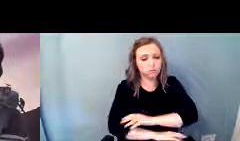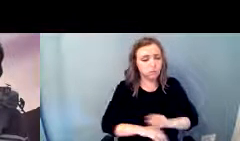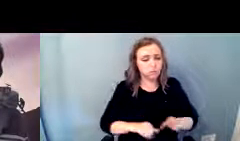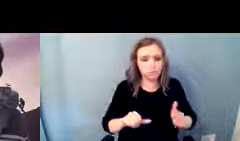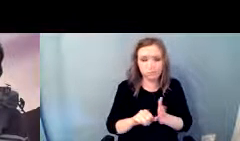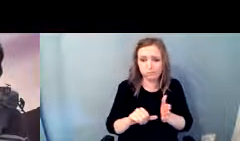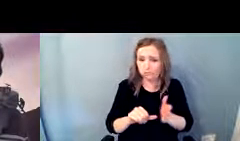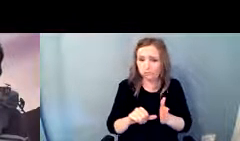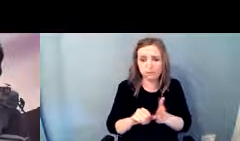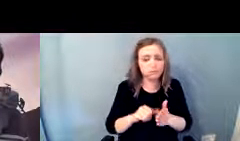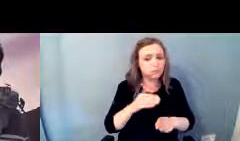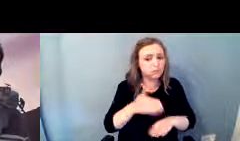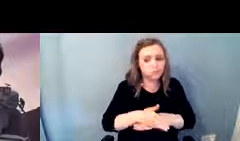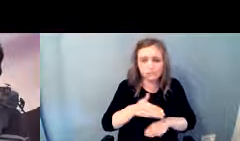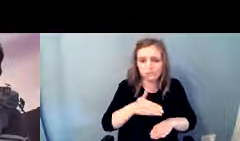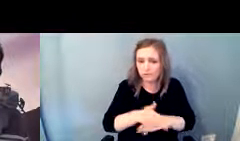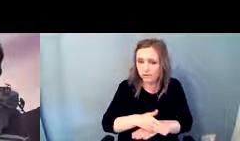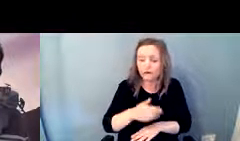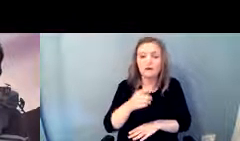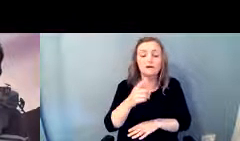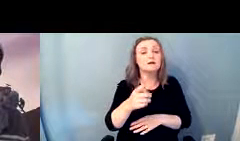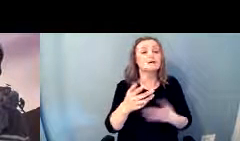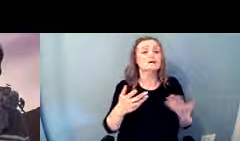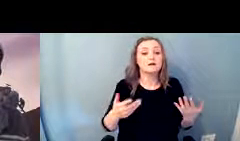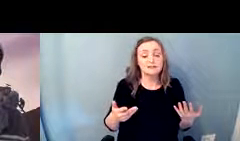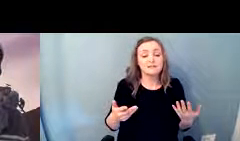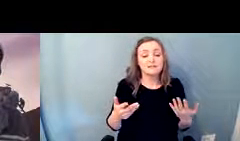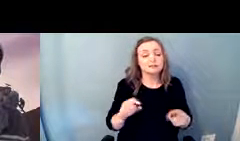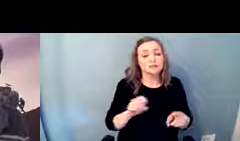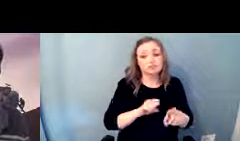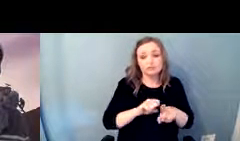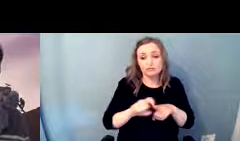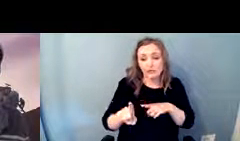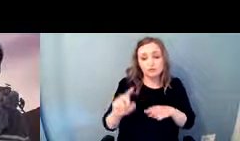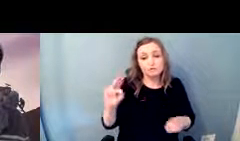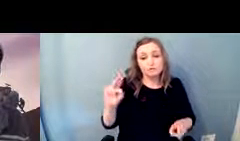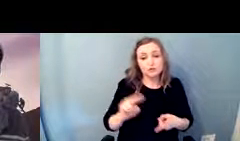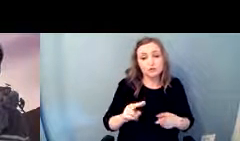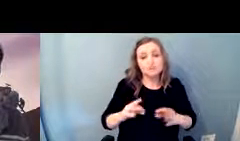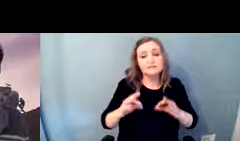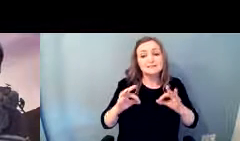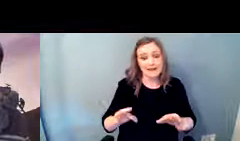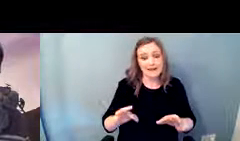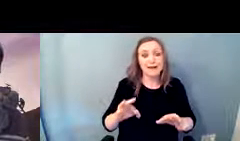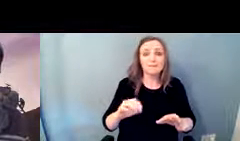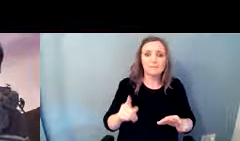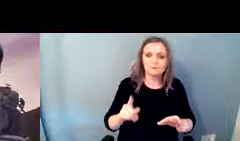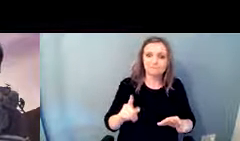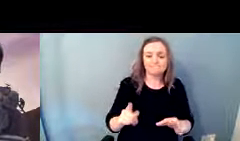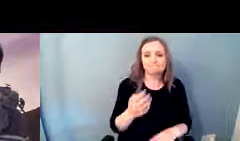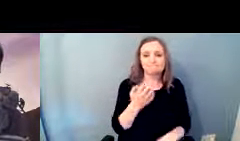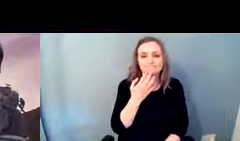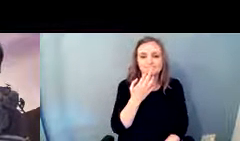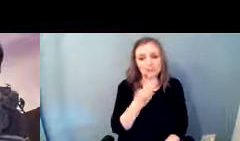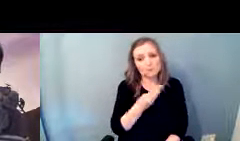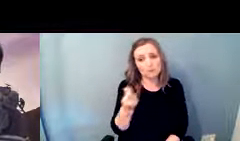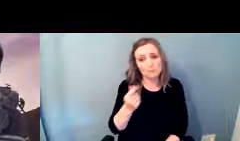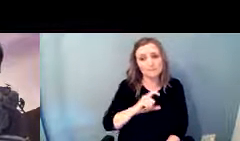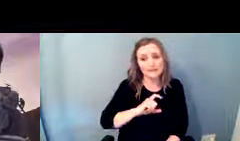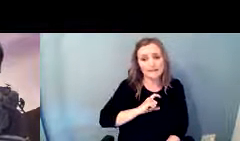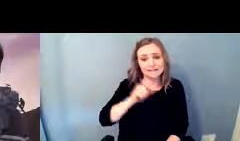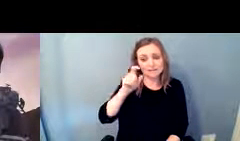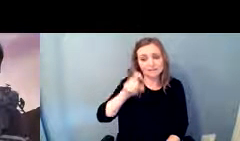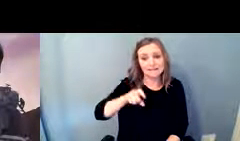minimal delays. But I think, you know, inevitably, some people did have delay in their pathways. Can we have the next slide,